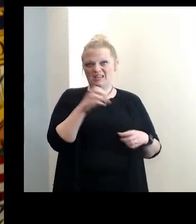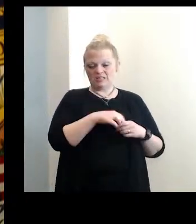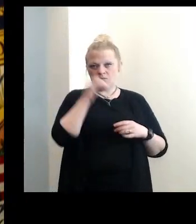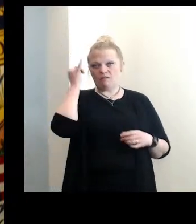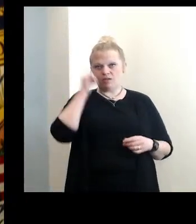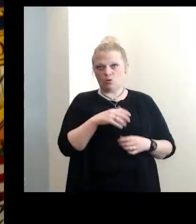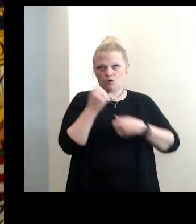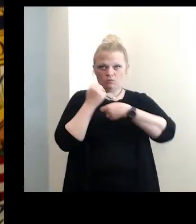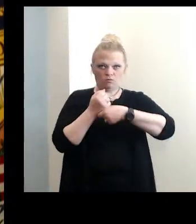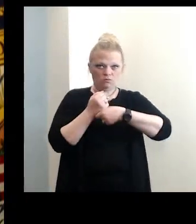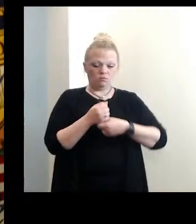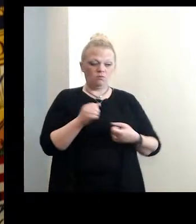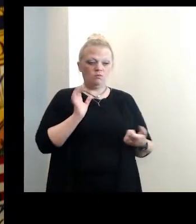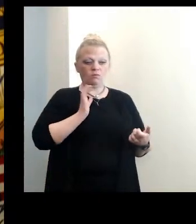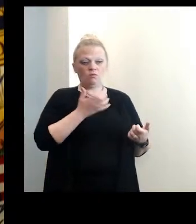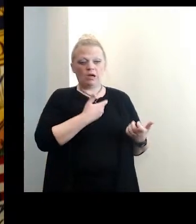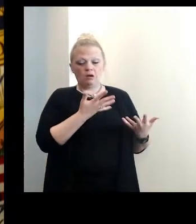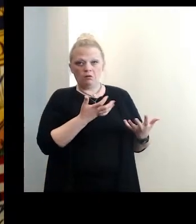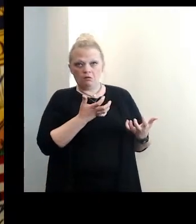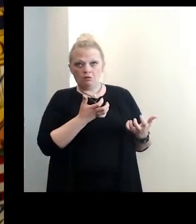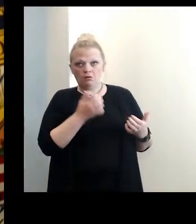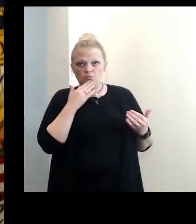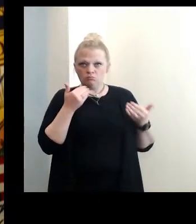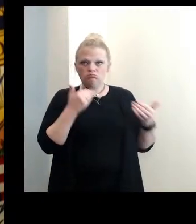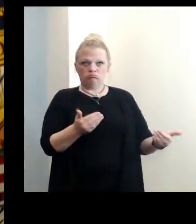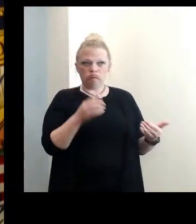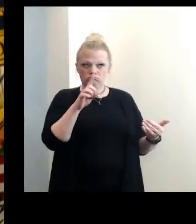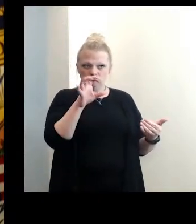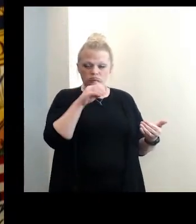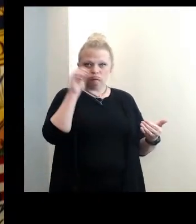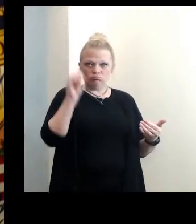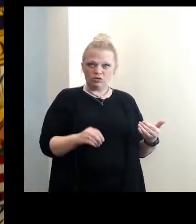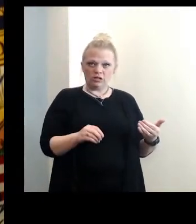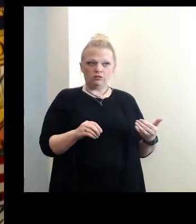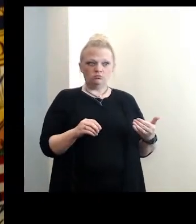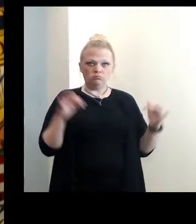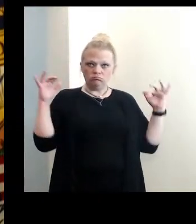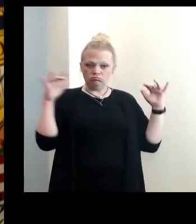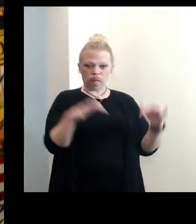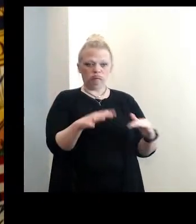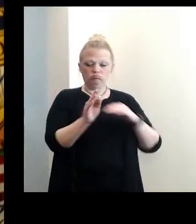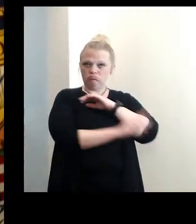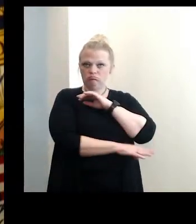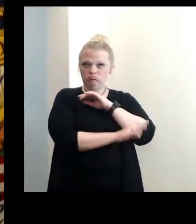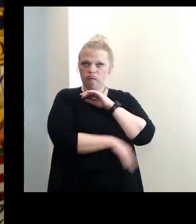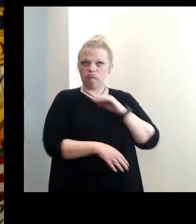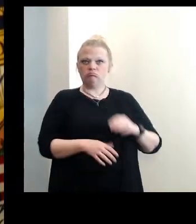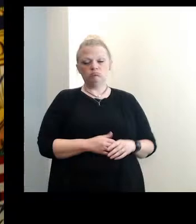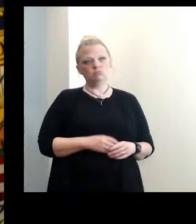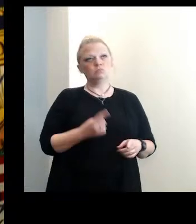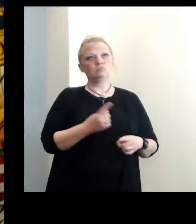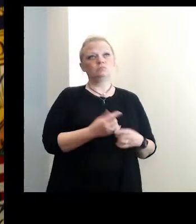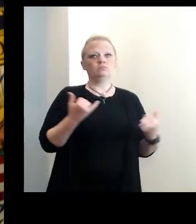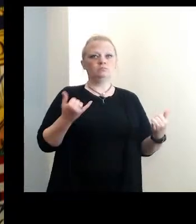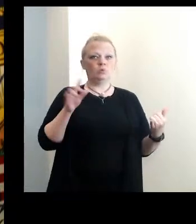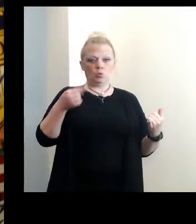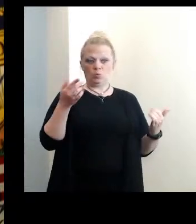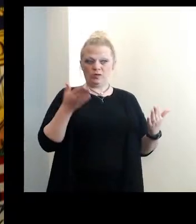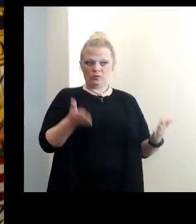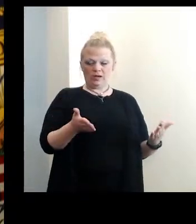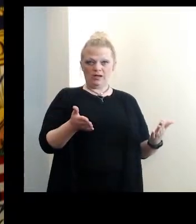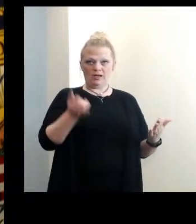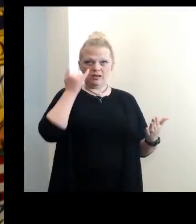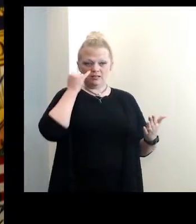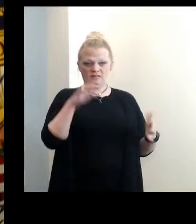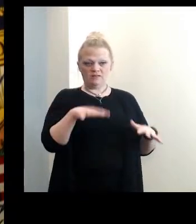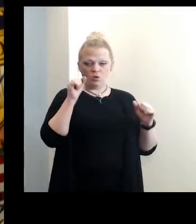Buffalo. Our intention is to still move ahead, to have 100% occupancy in the fall. And right now, the only way you could have that, if they were to